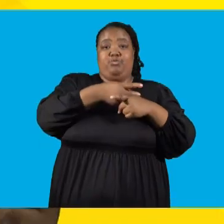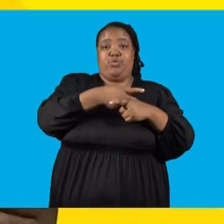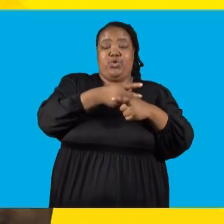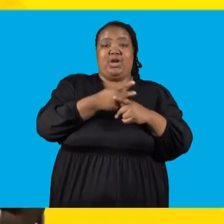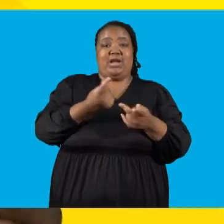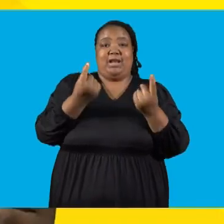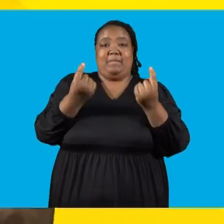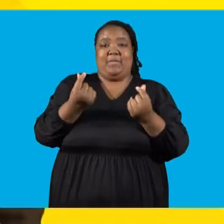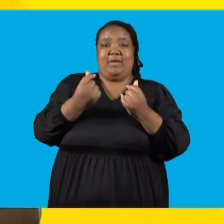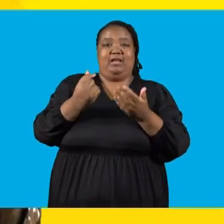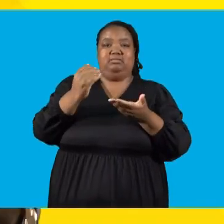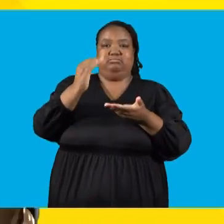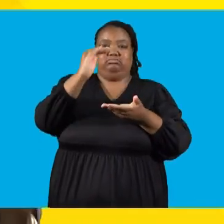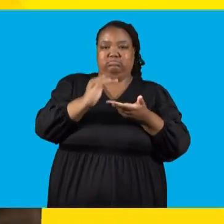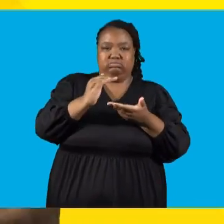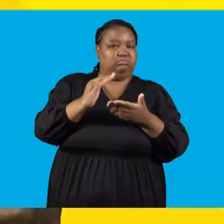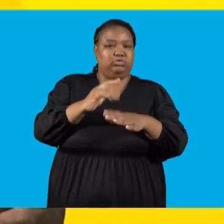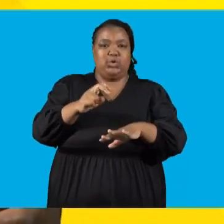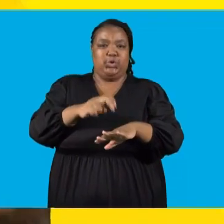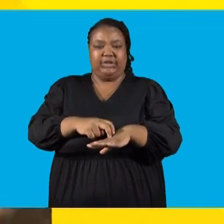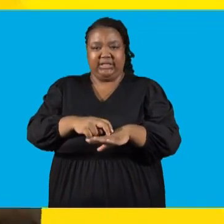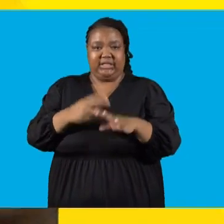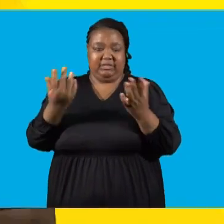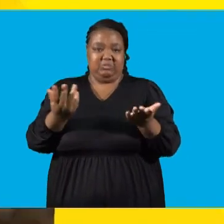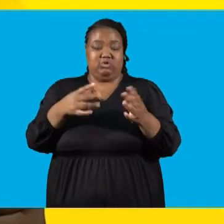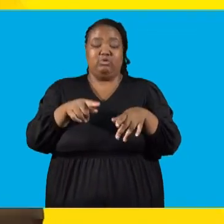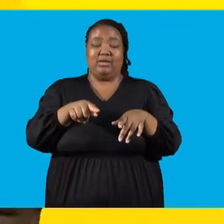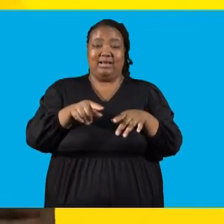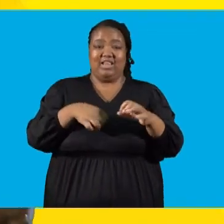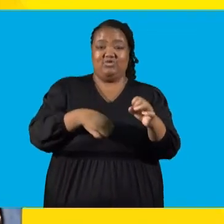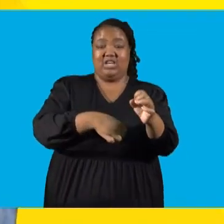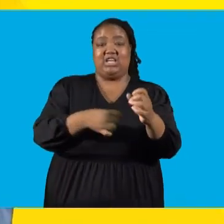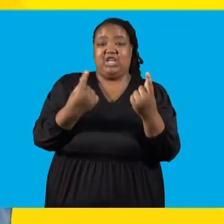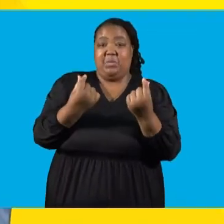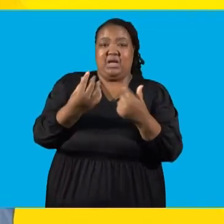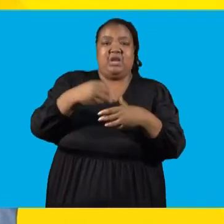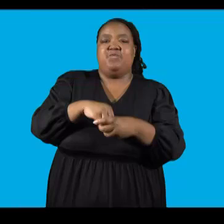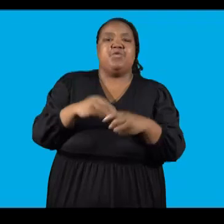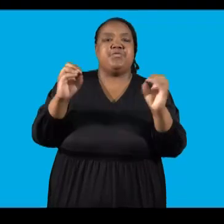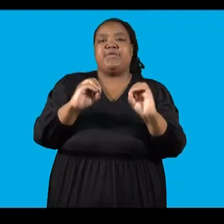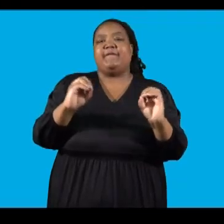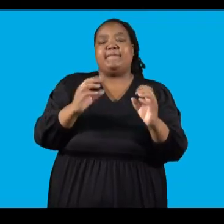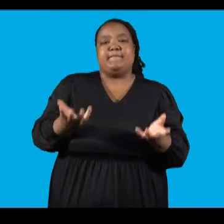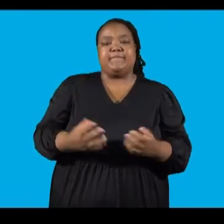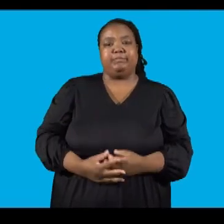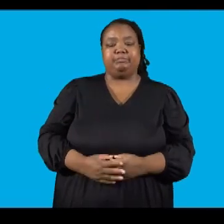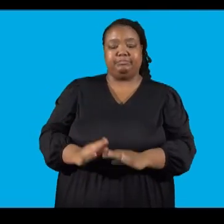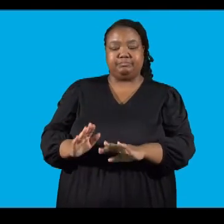the price of the product. That is a non-price strategy or non-price competition.